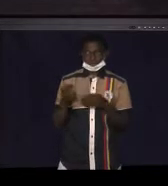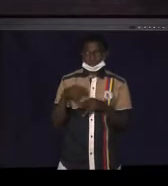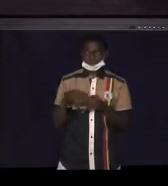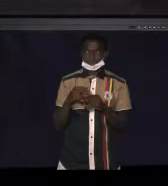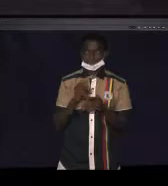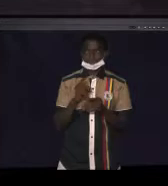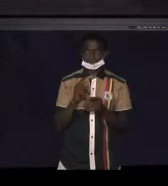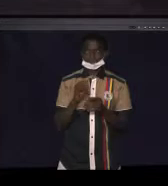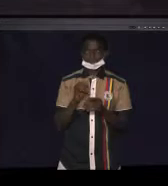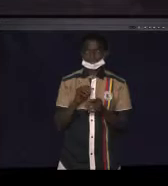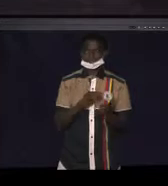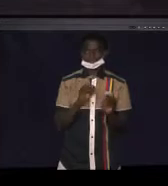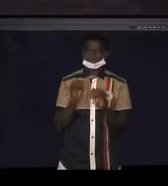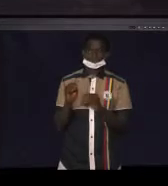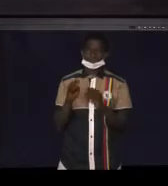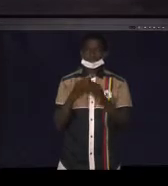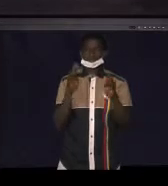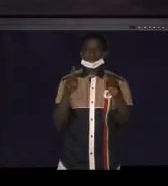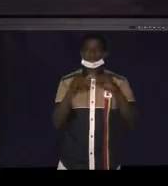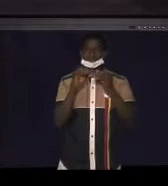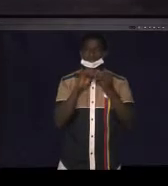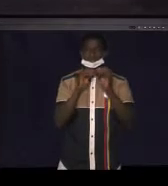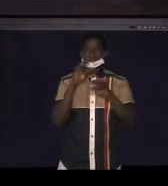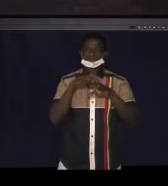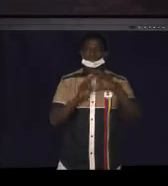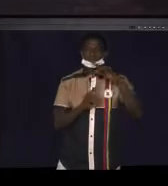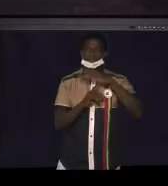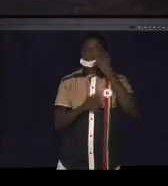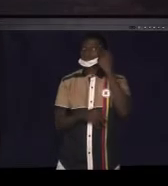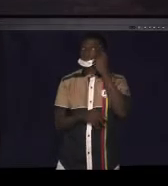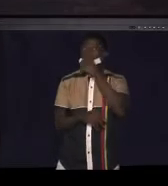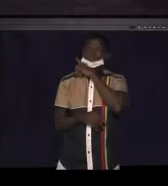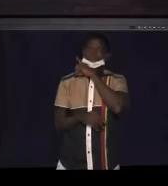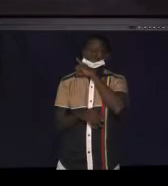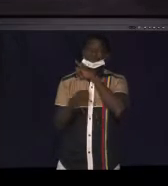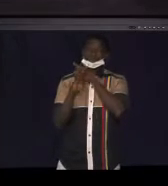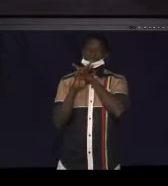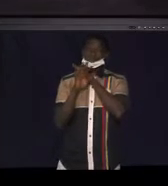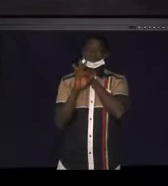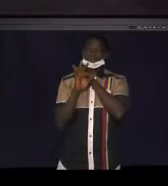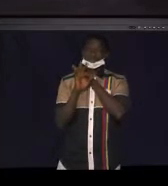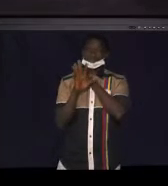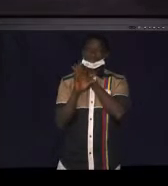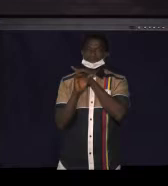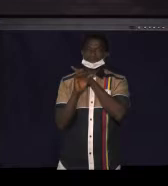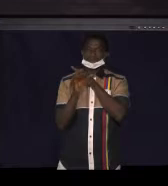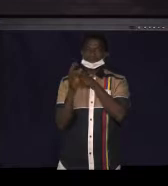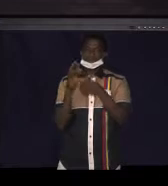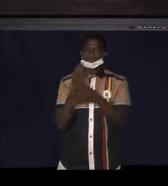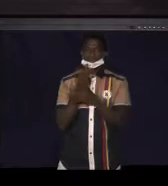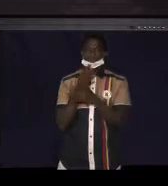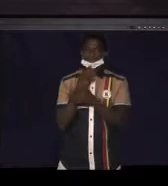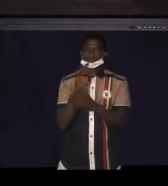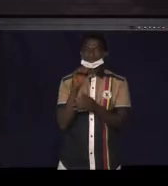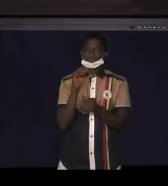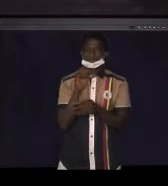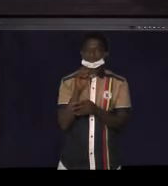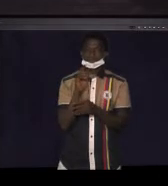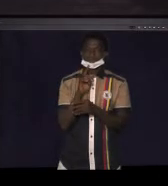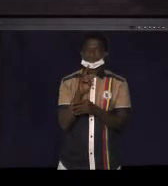in this ratio, putting the bigger number on top. That is 49,500 divided by